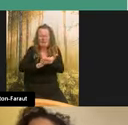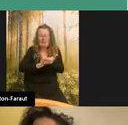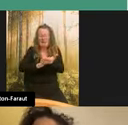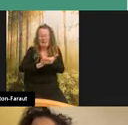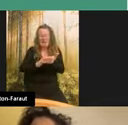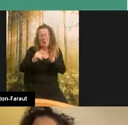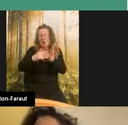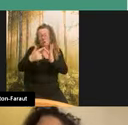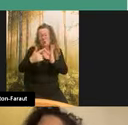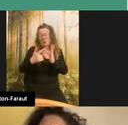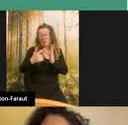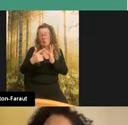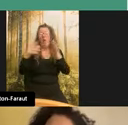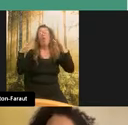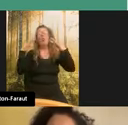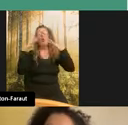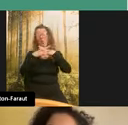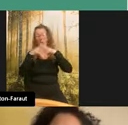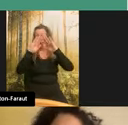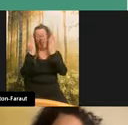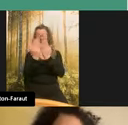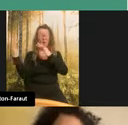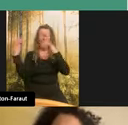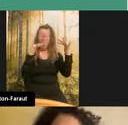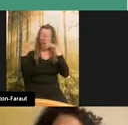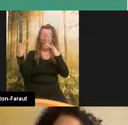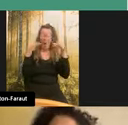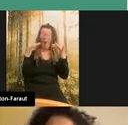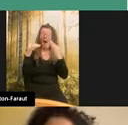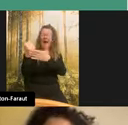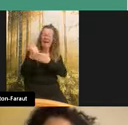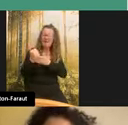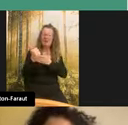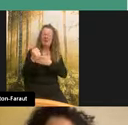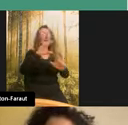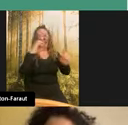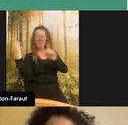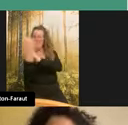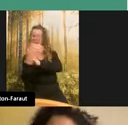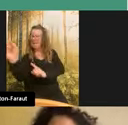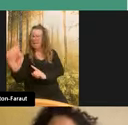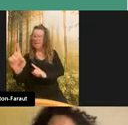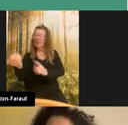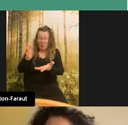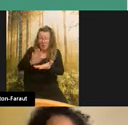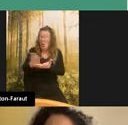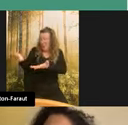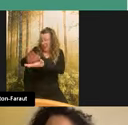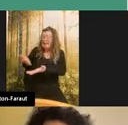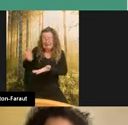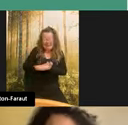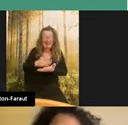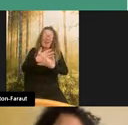World War effort, in terms of civilians in the Caribbean donated all these objects. So